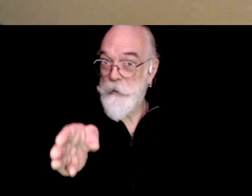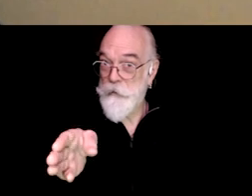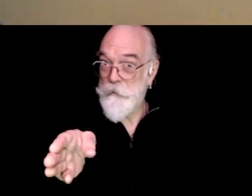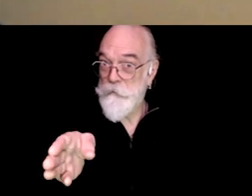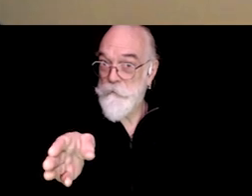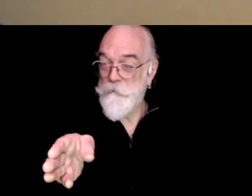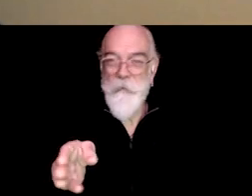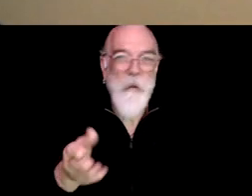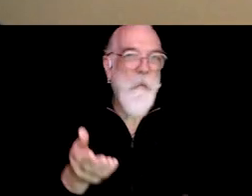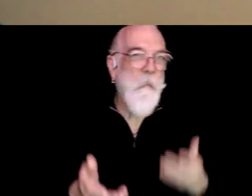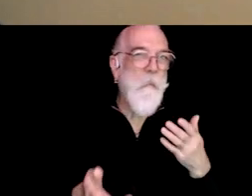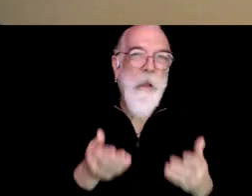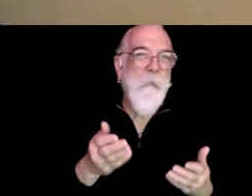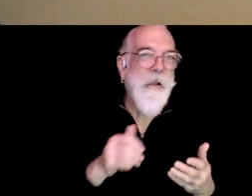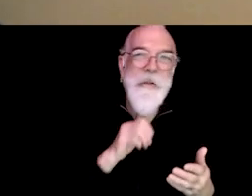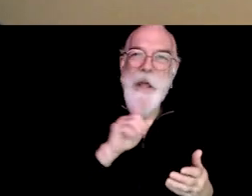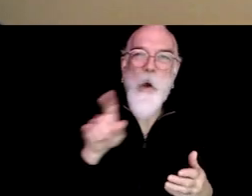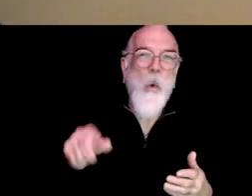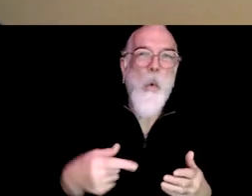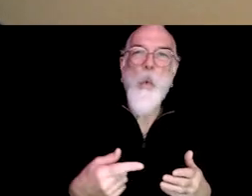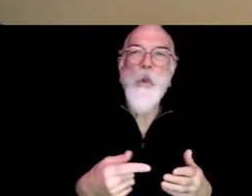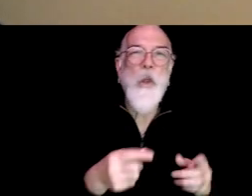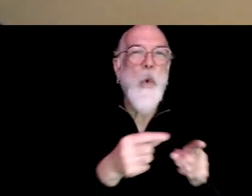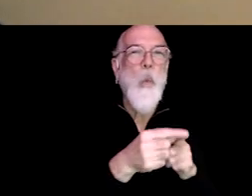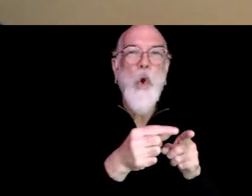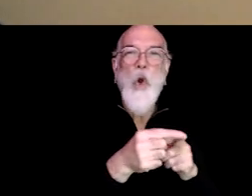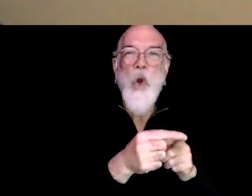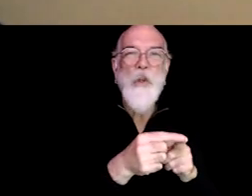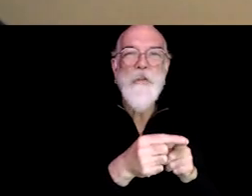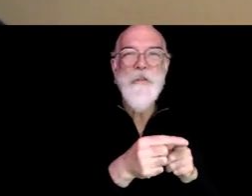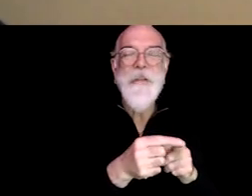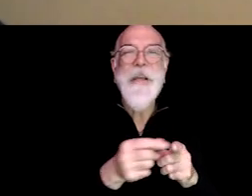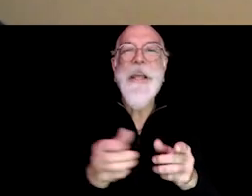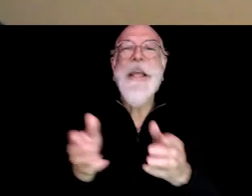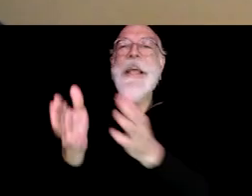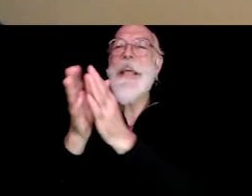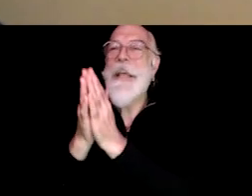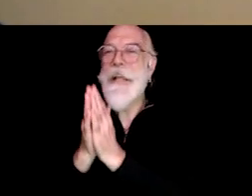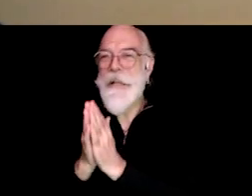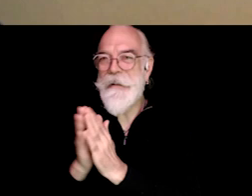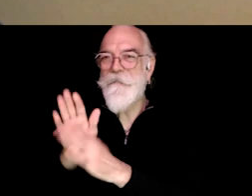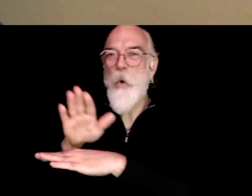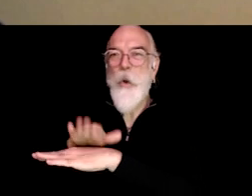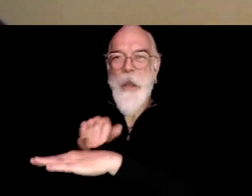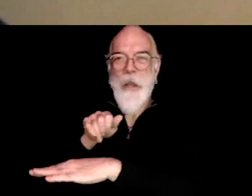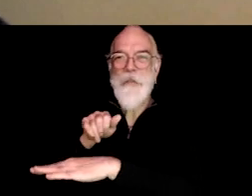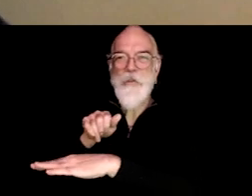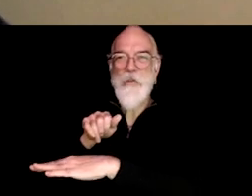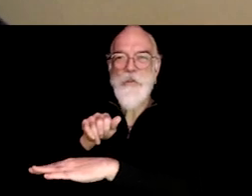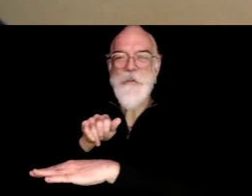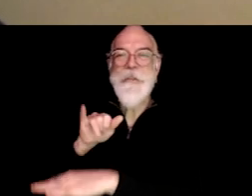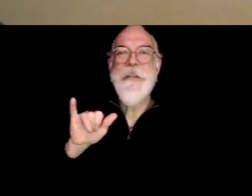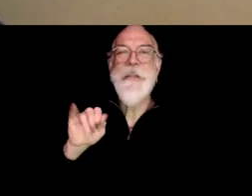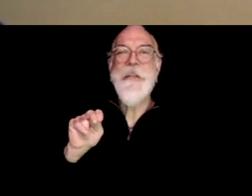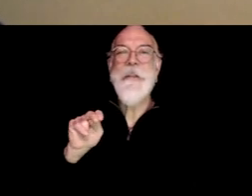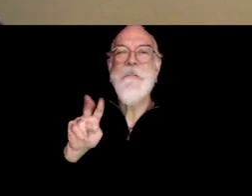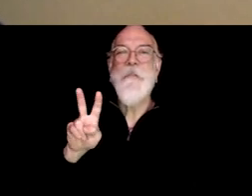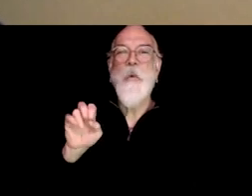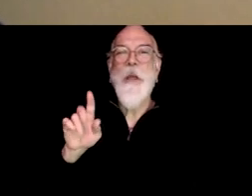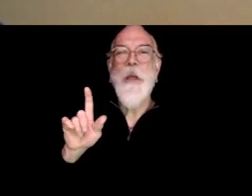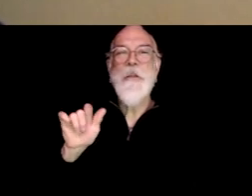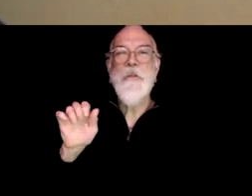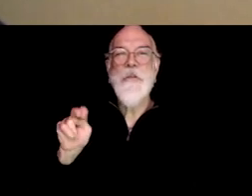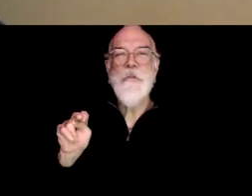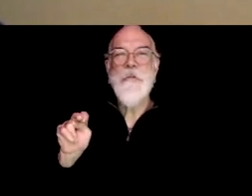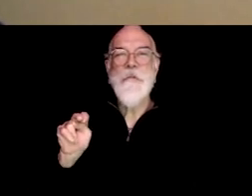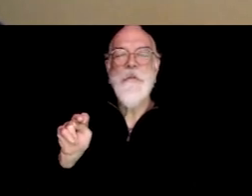we have not just words or invocations, but more than that. For many